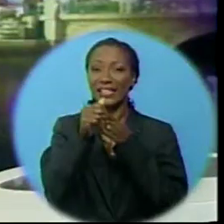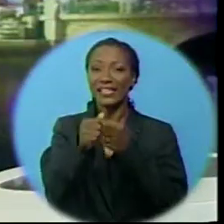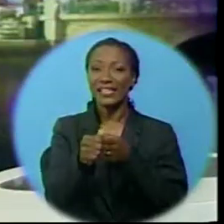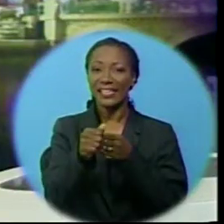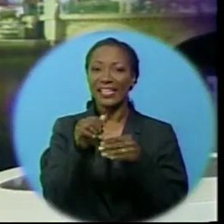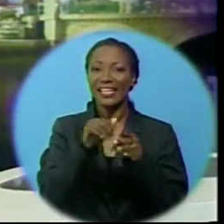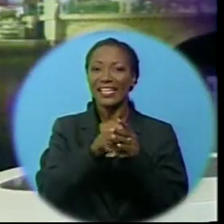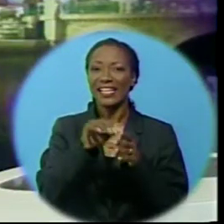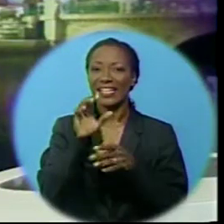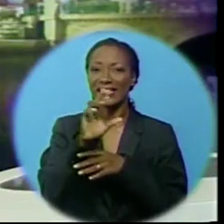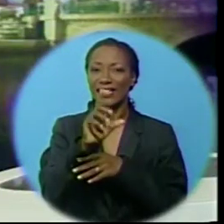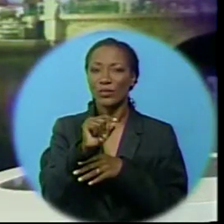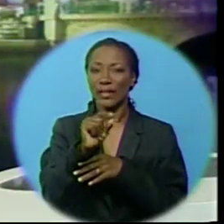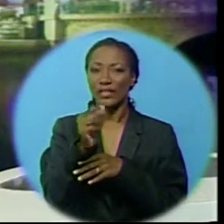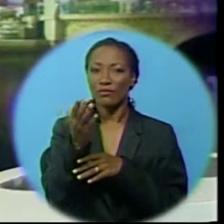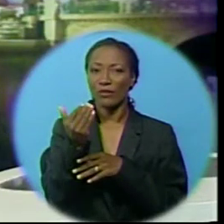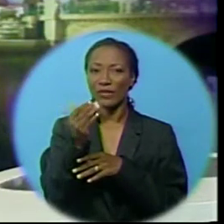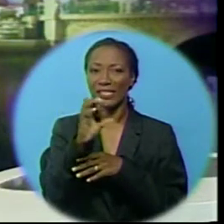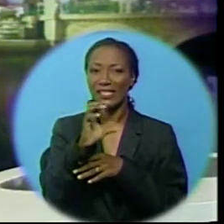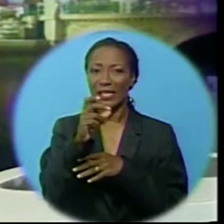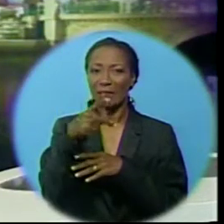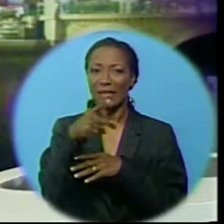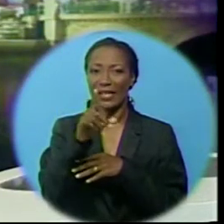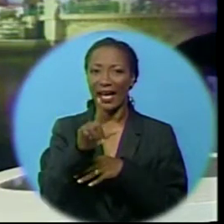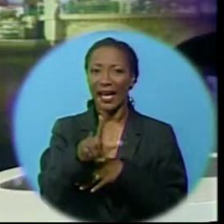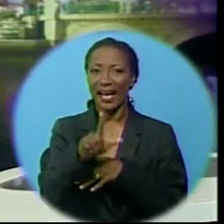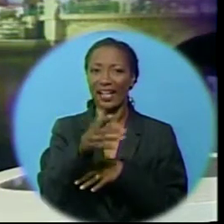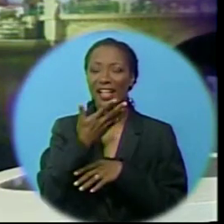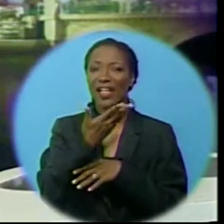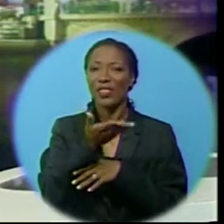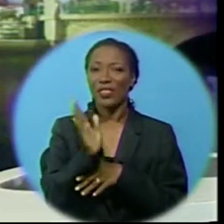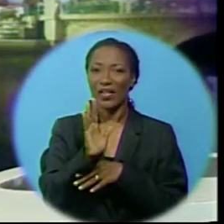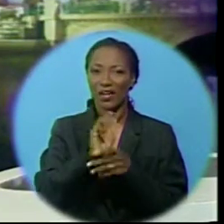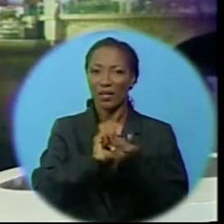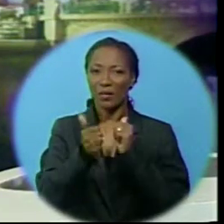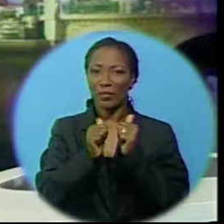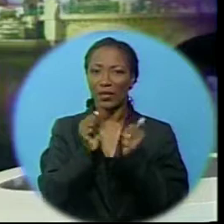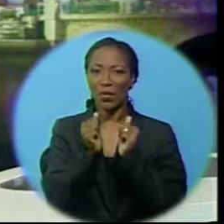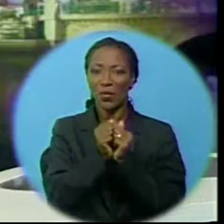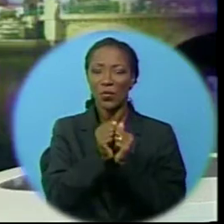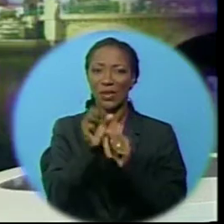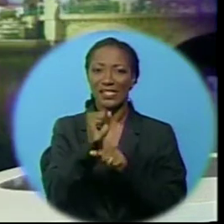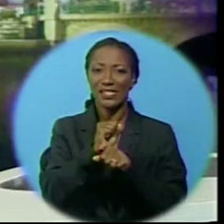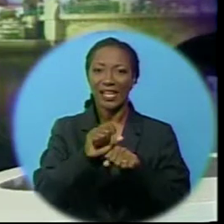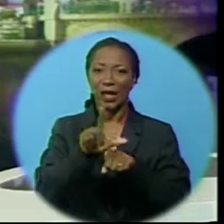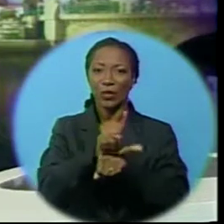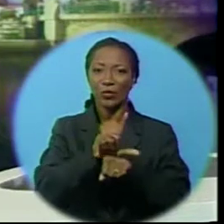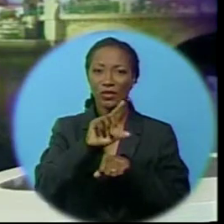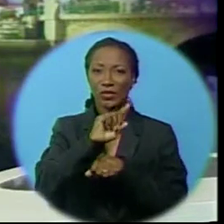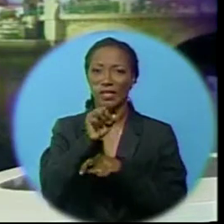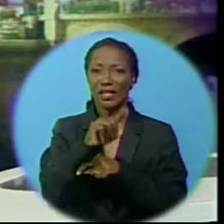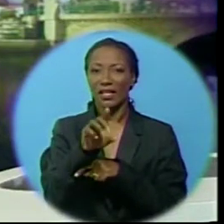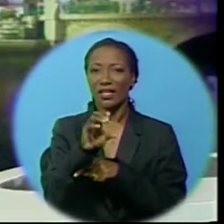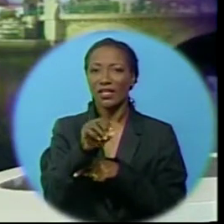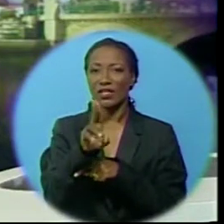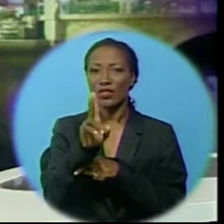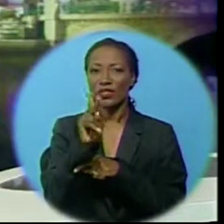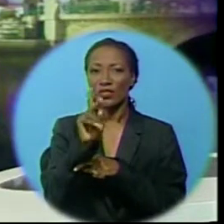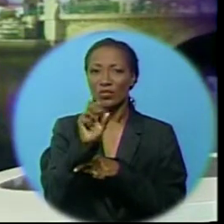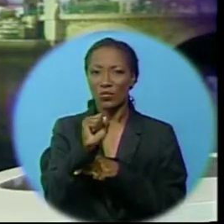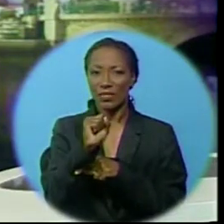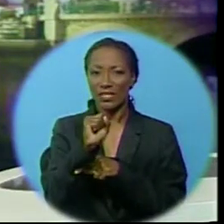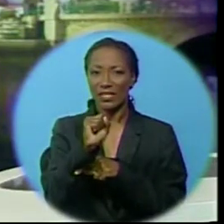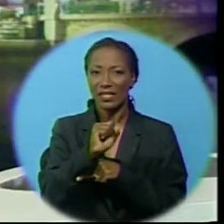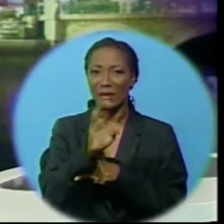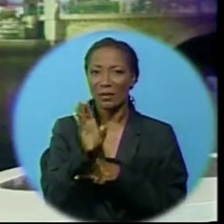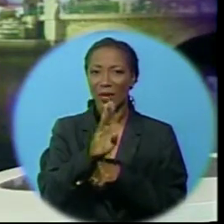Hero CPL as they're taking on the second place St. Lucia Zouks at Water Park in St. Kitts. Now, Tridents, who started